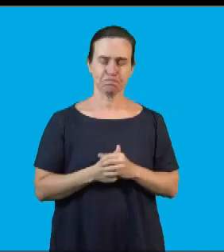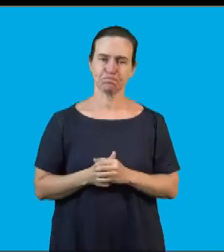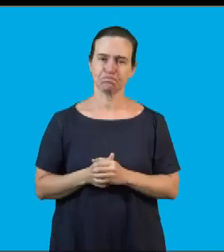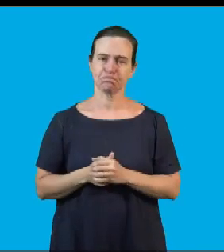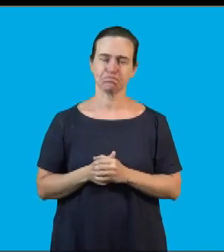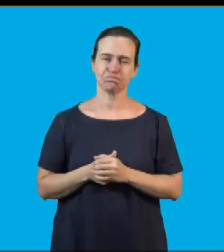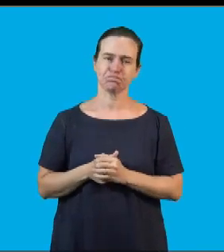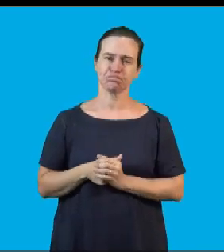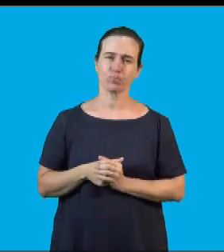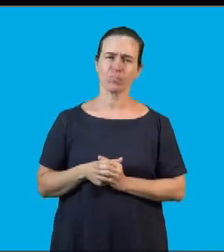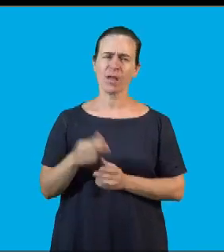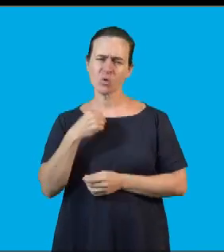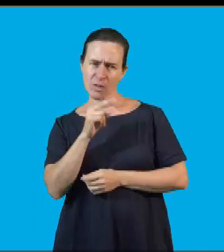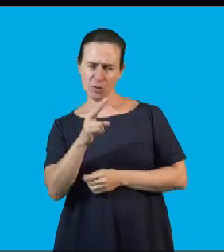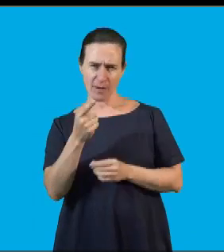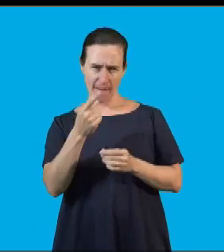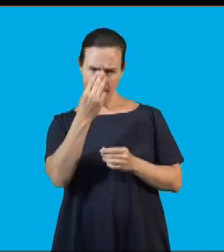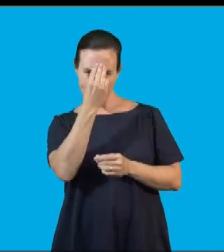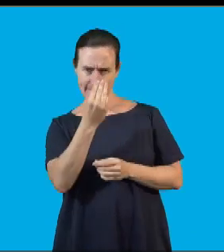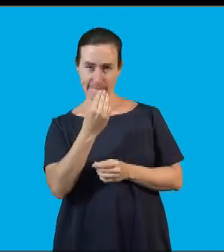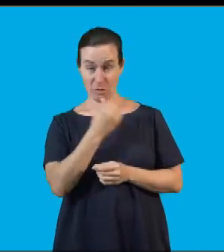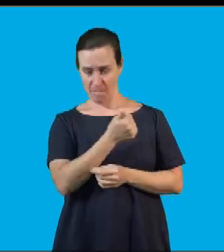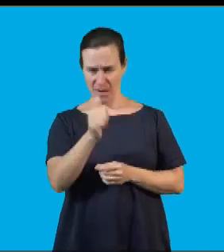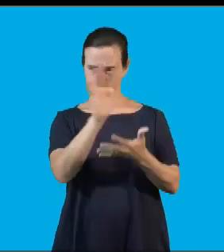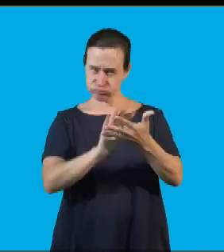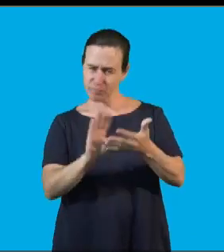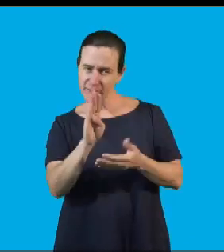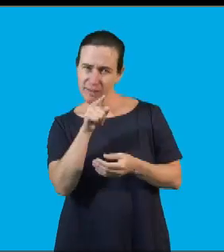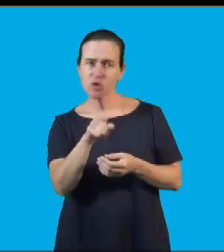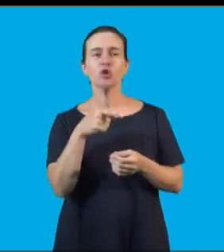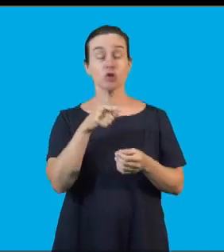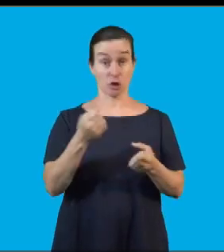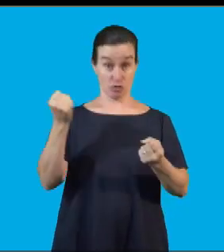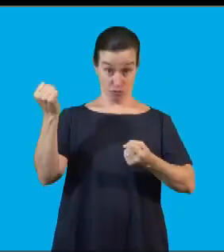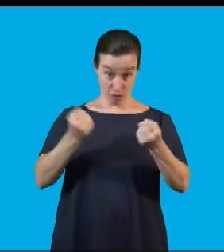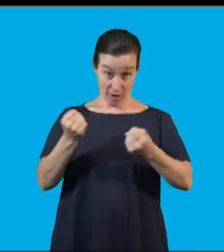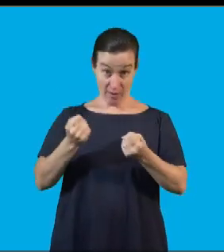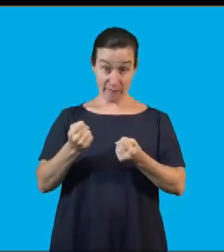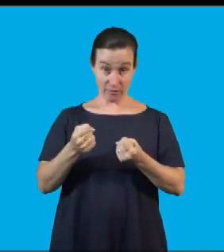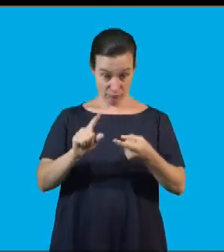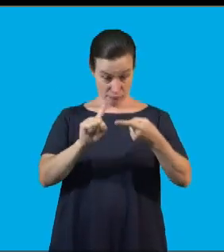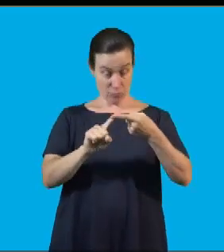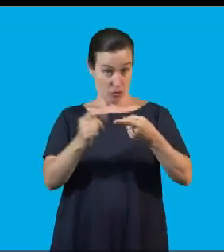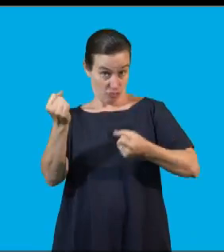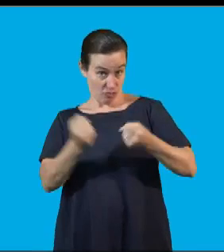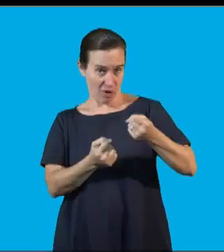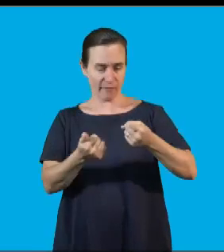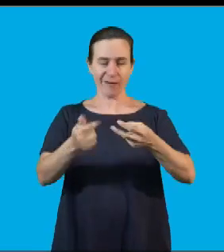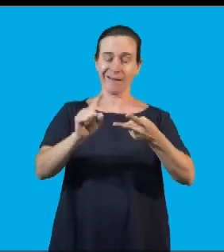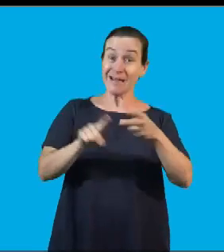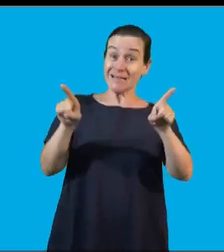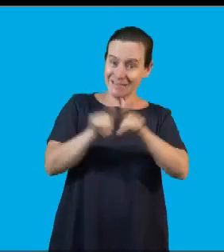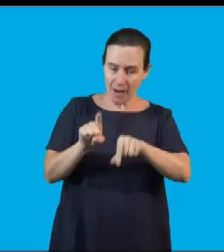generational shift. And then, of course, when we're looking at the visual, this woman is multitasking. She's